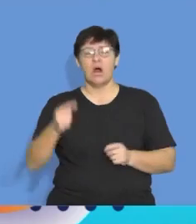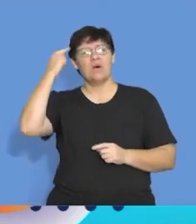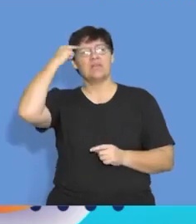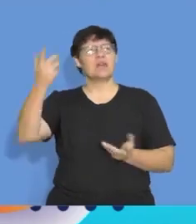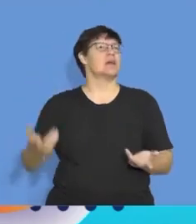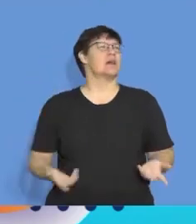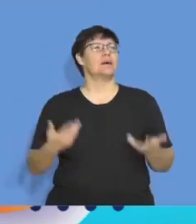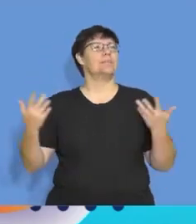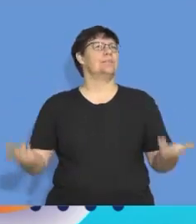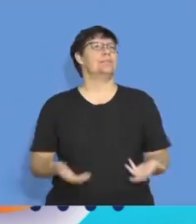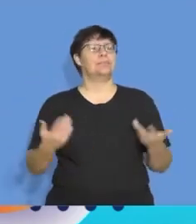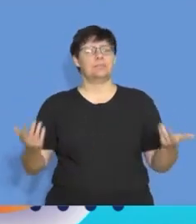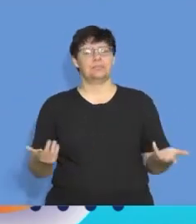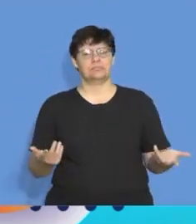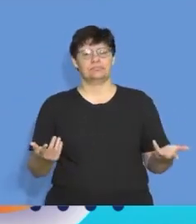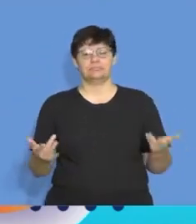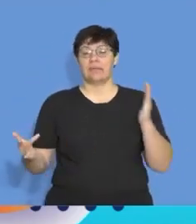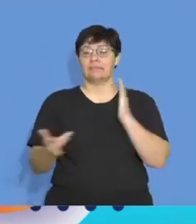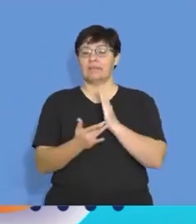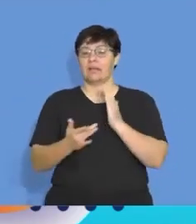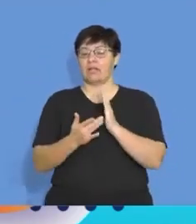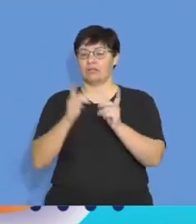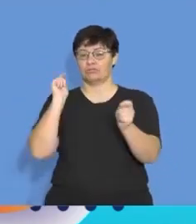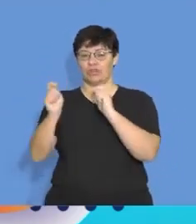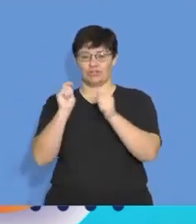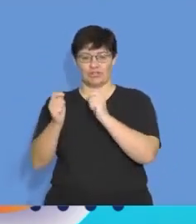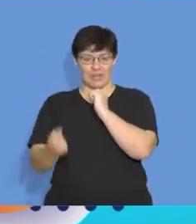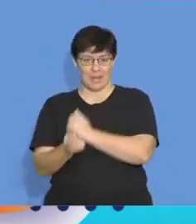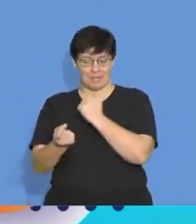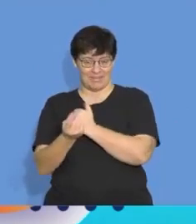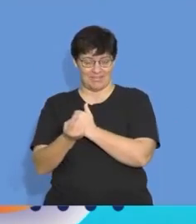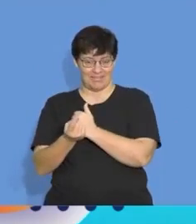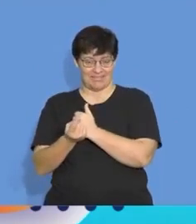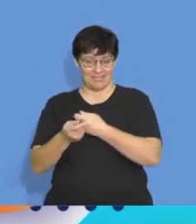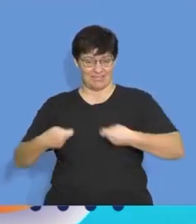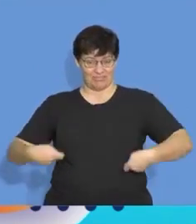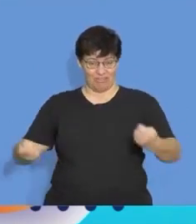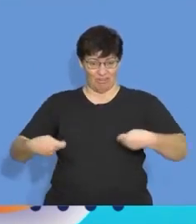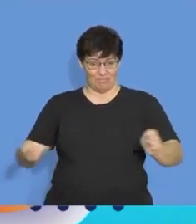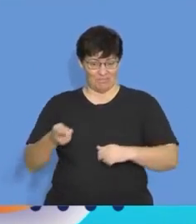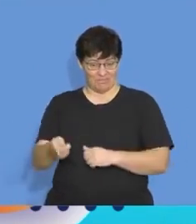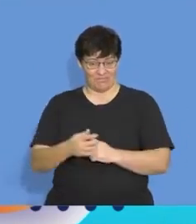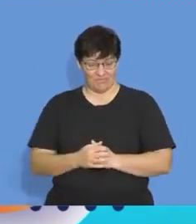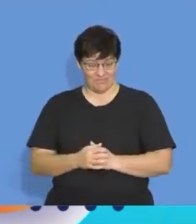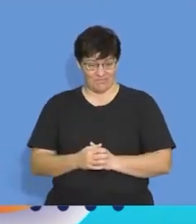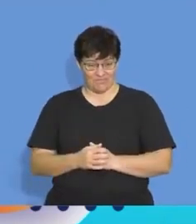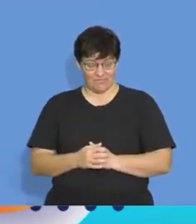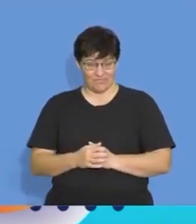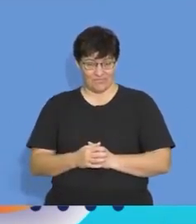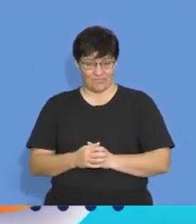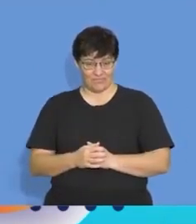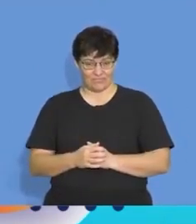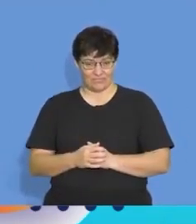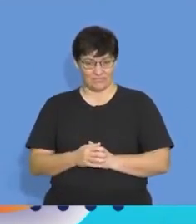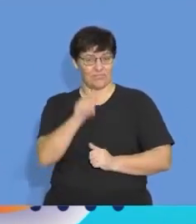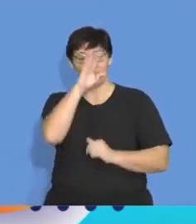think about the technological changes in supermarkets as well, right? I want to draw